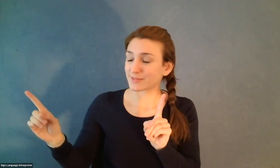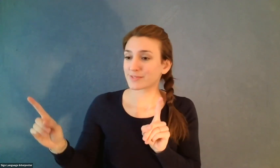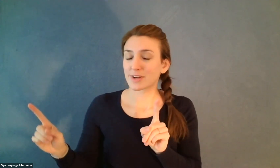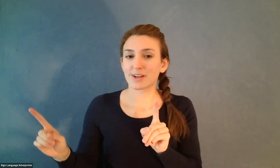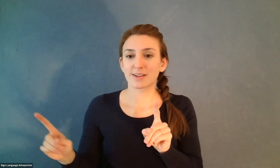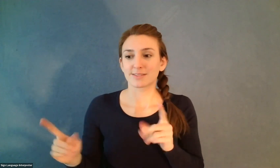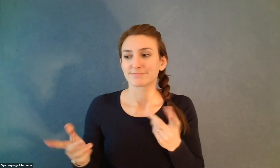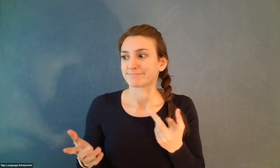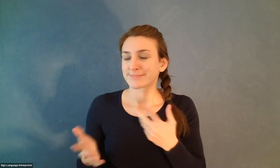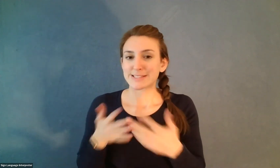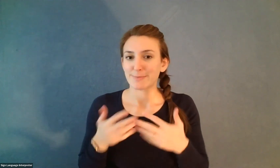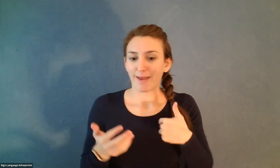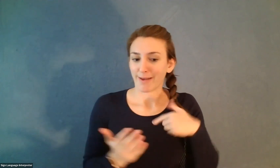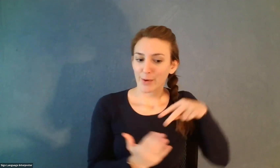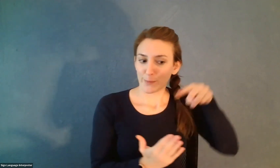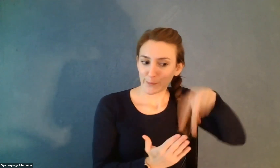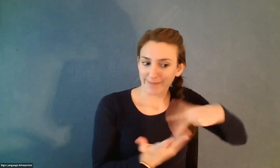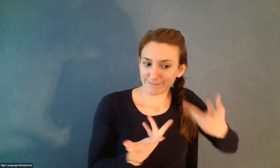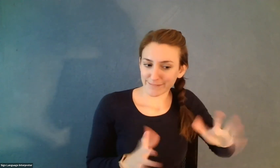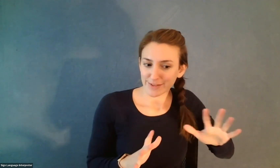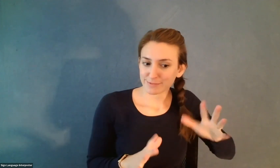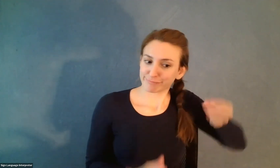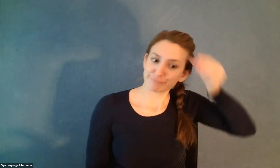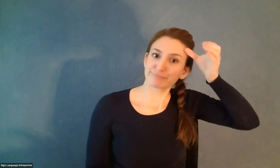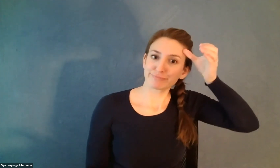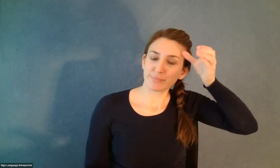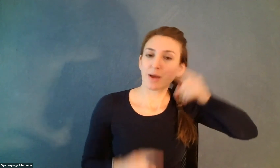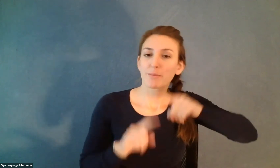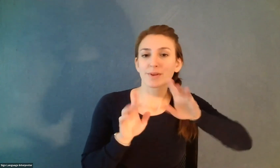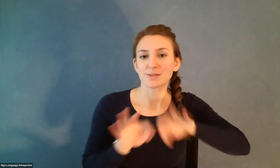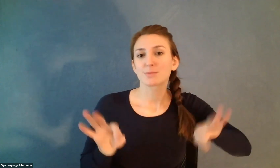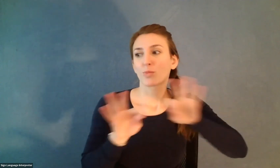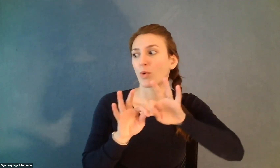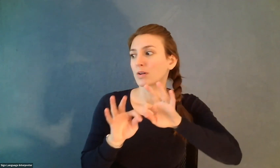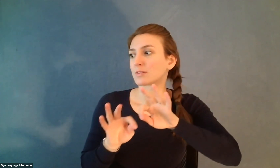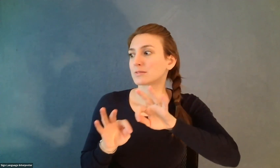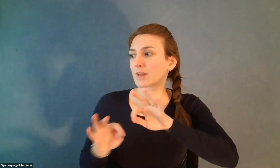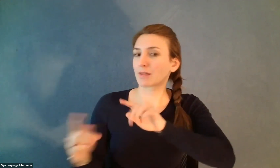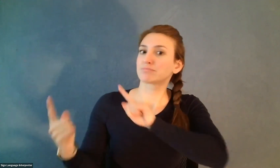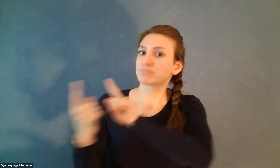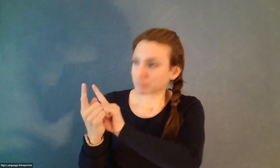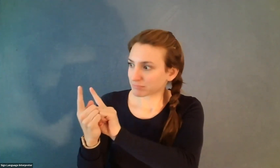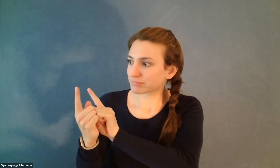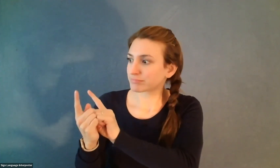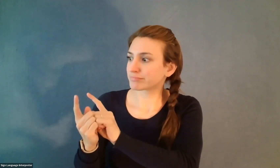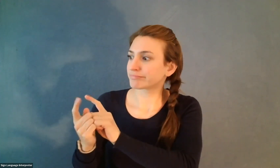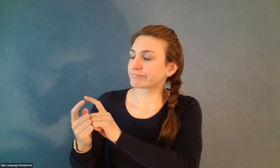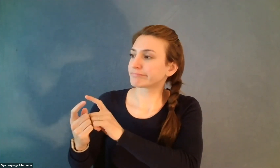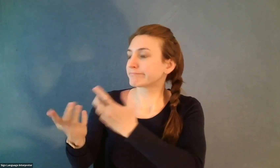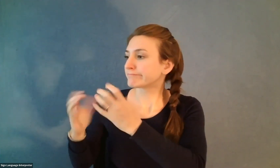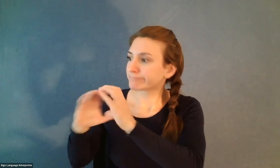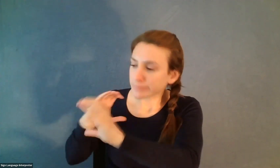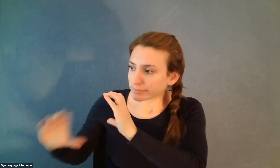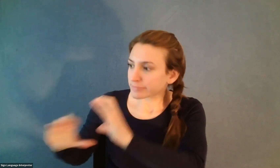read, even though that's important as well. Knowing someone and seeing their experience and believing them, even if you haven't felt it,